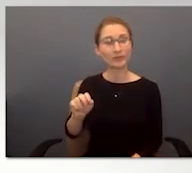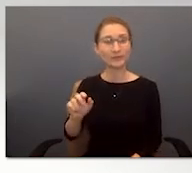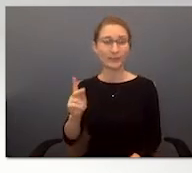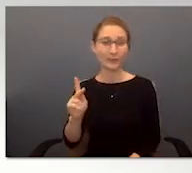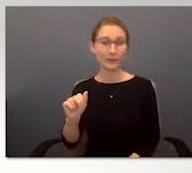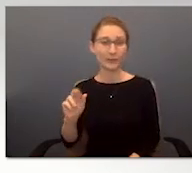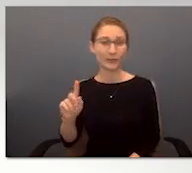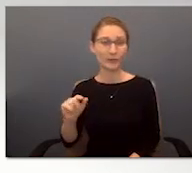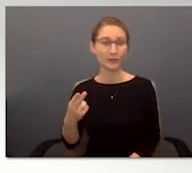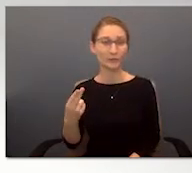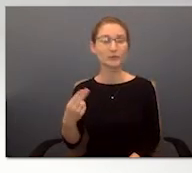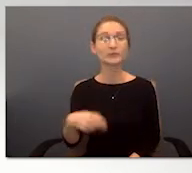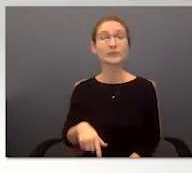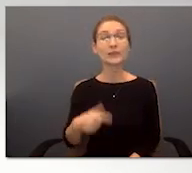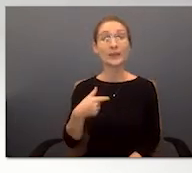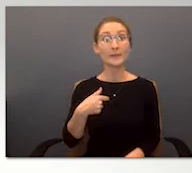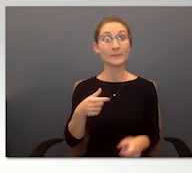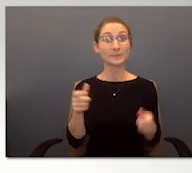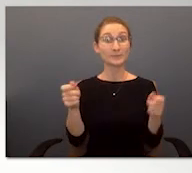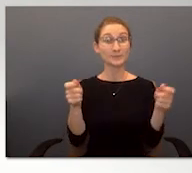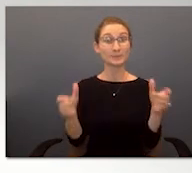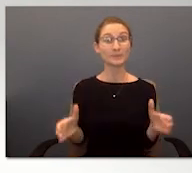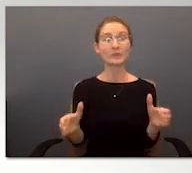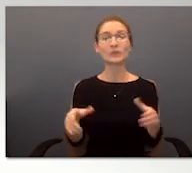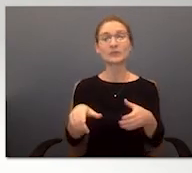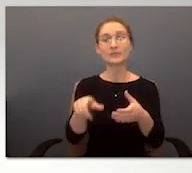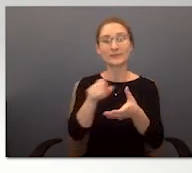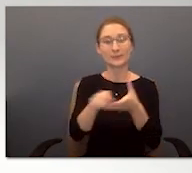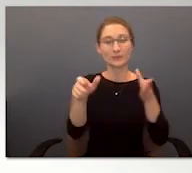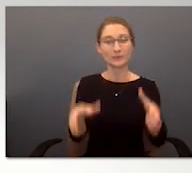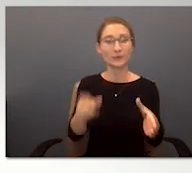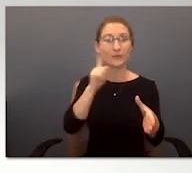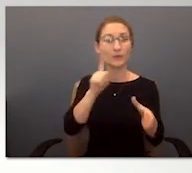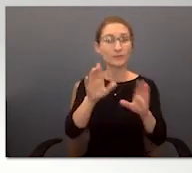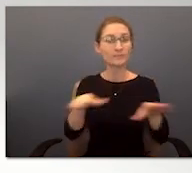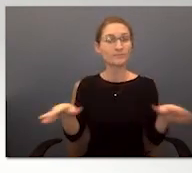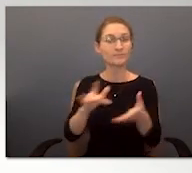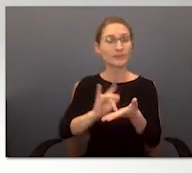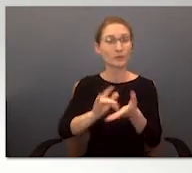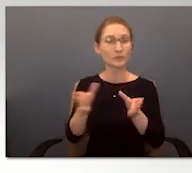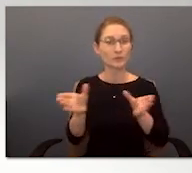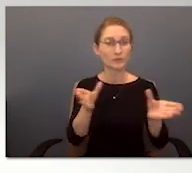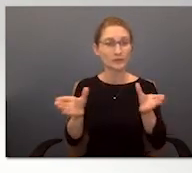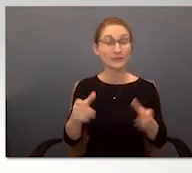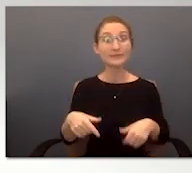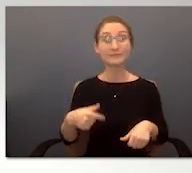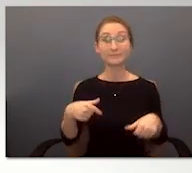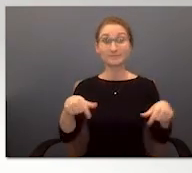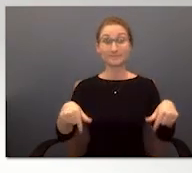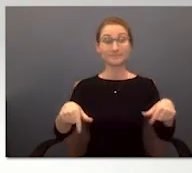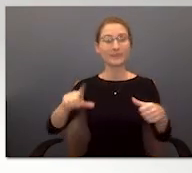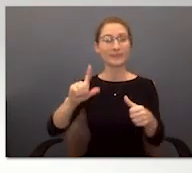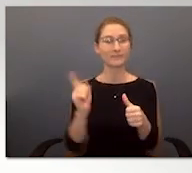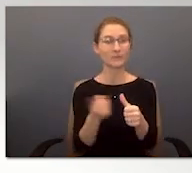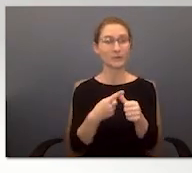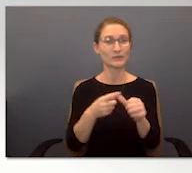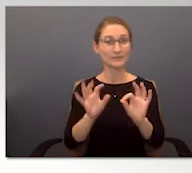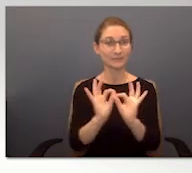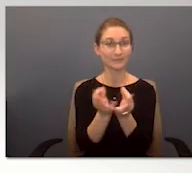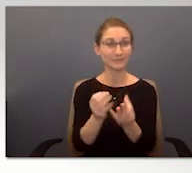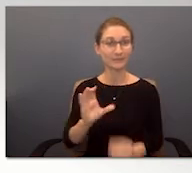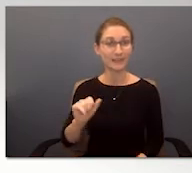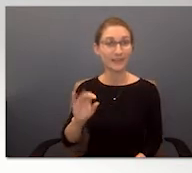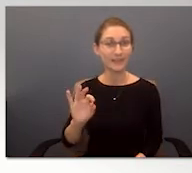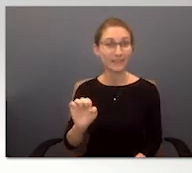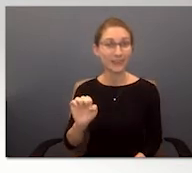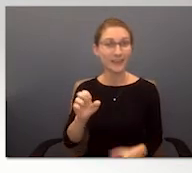be here. I'm the Deputy Secretary for Children's Medical Services. It's great to be here. This is my first Family Cafe.